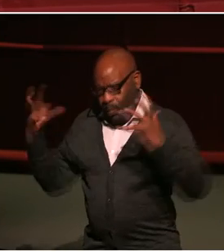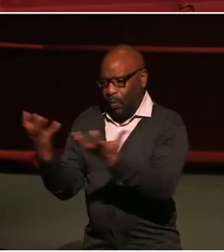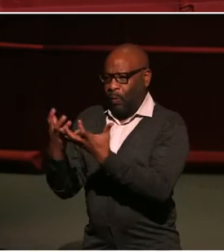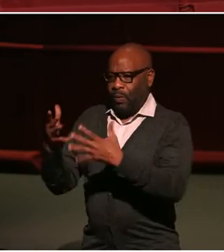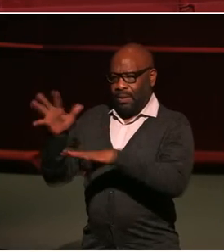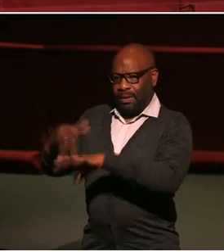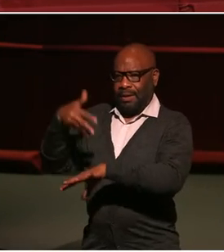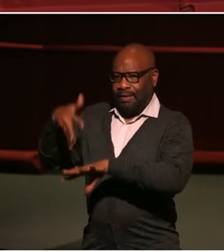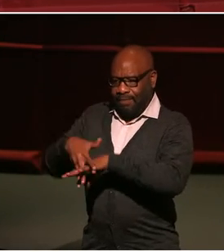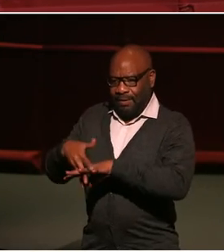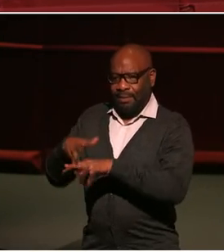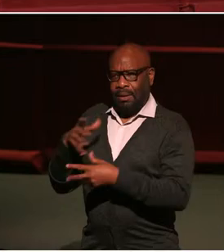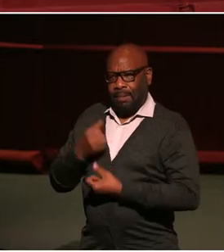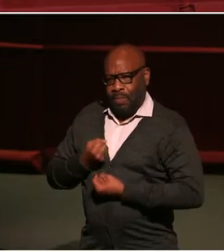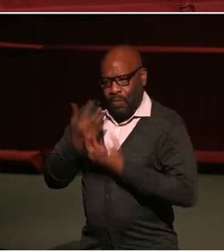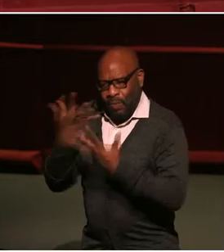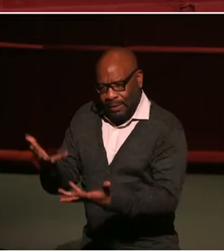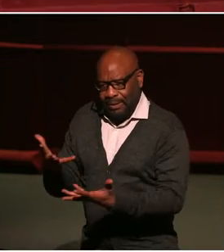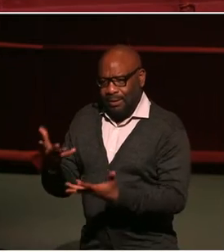Indigenous people.